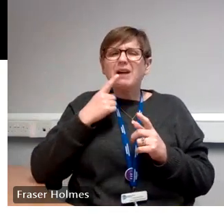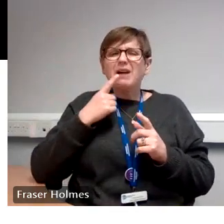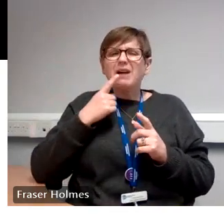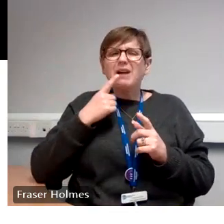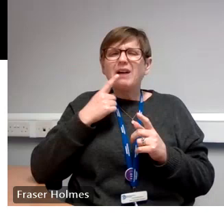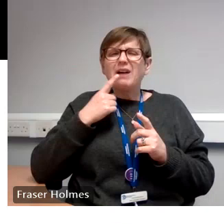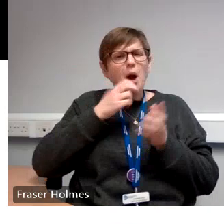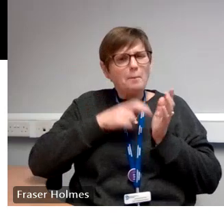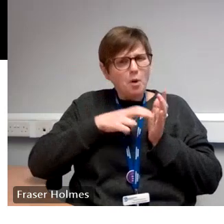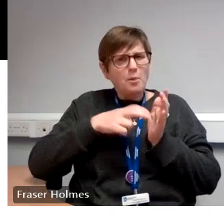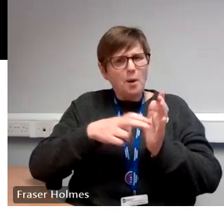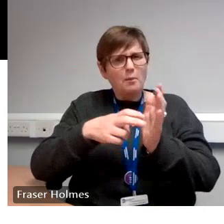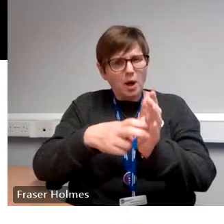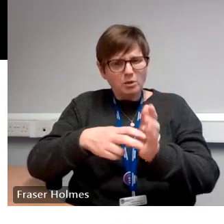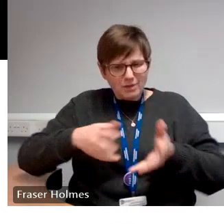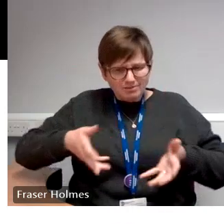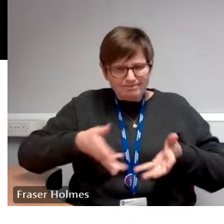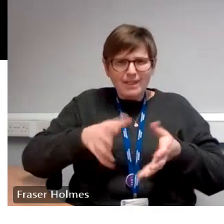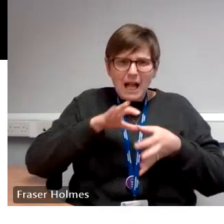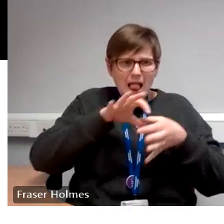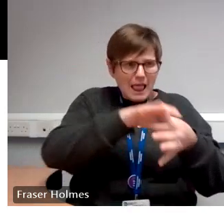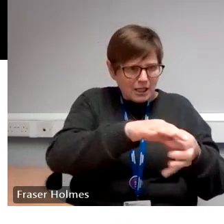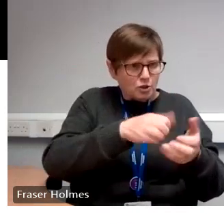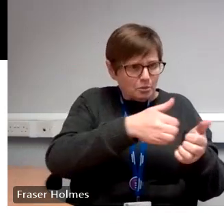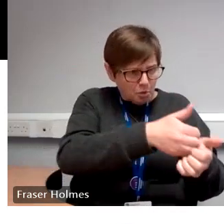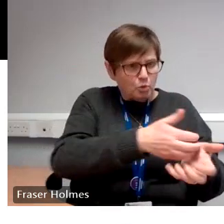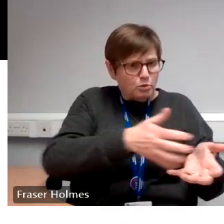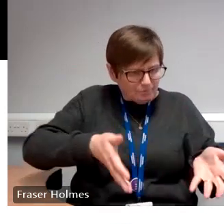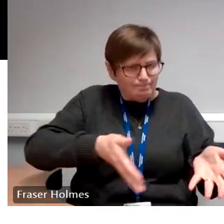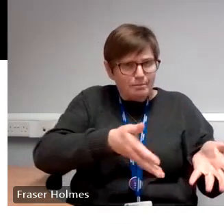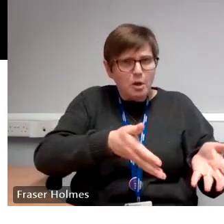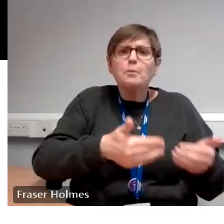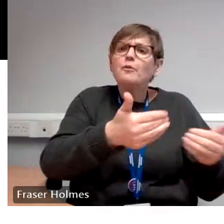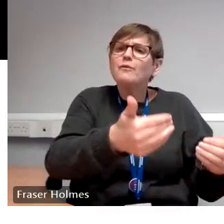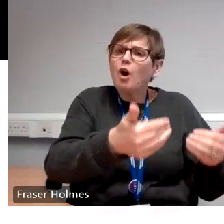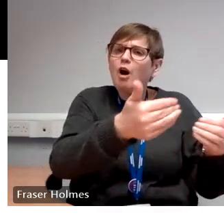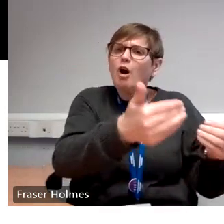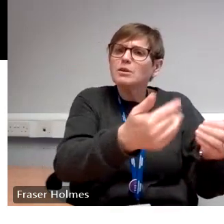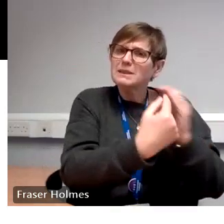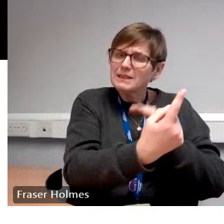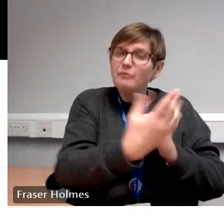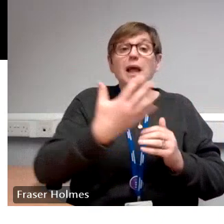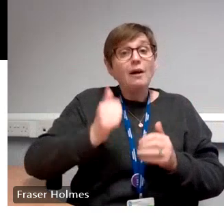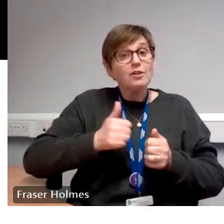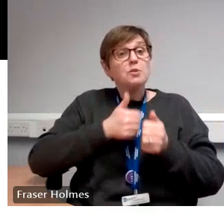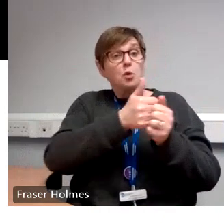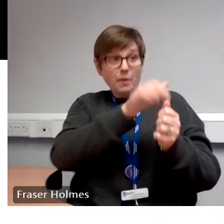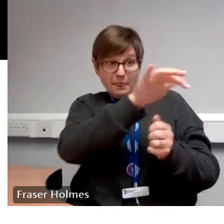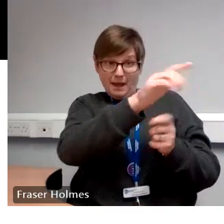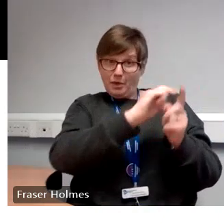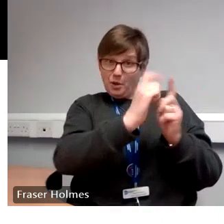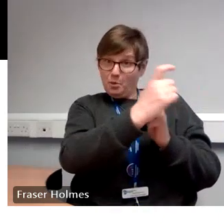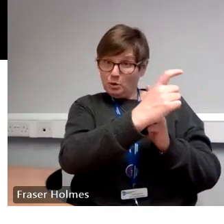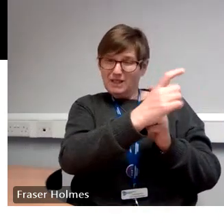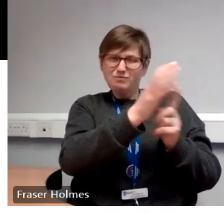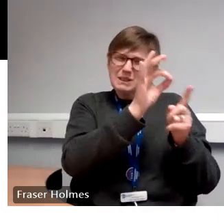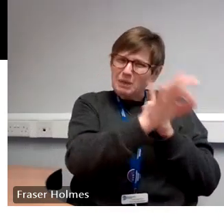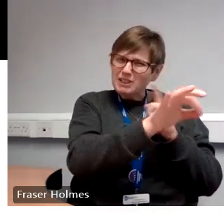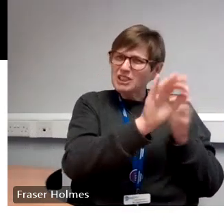linking patients to the support and then moving them on in that journey to make sure that they've got the support in the community or from those